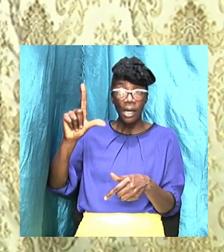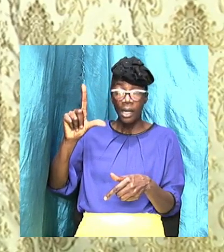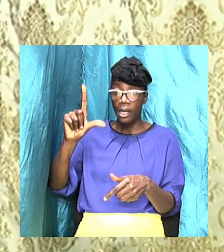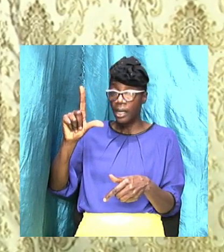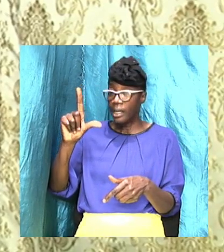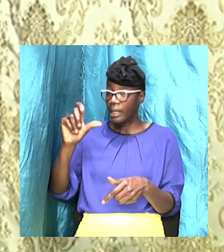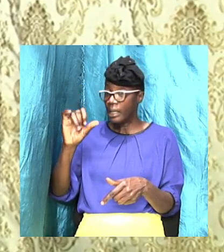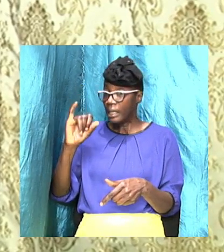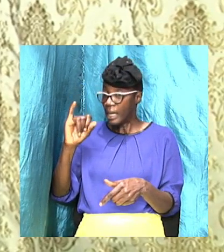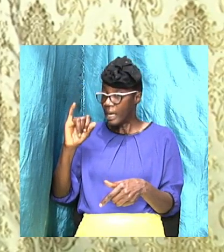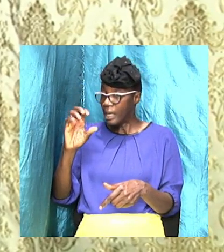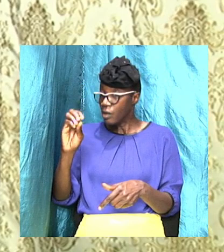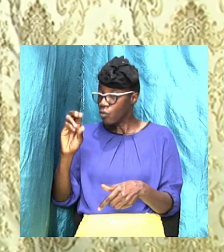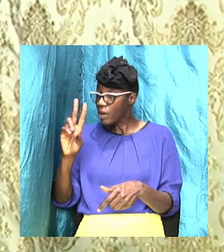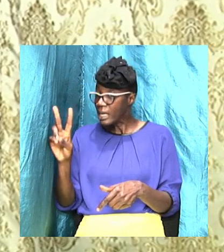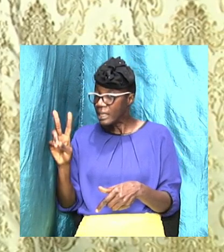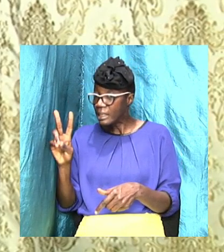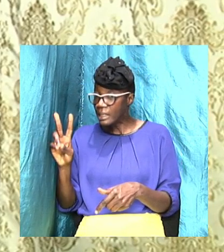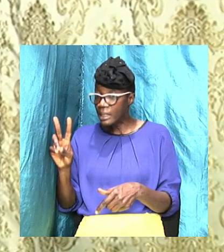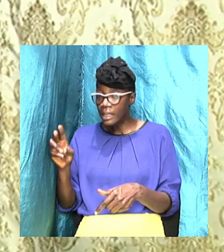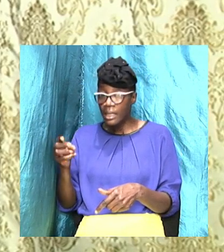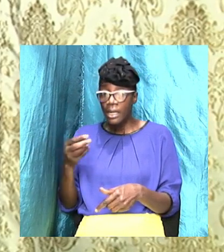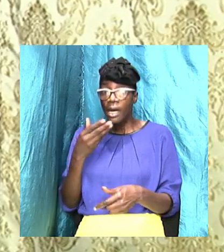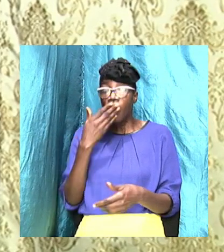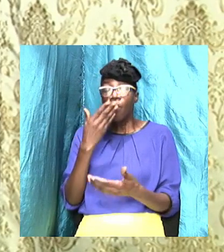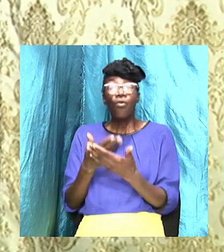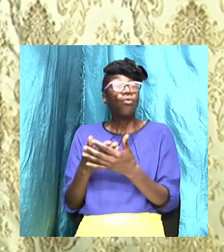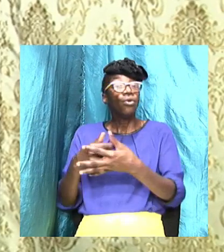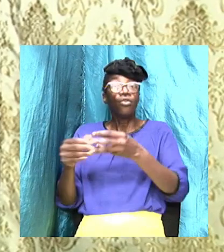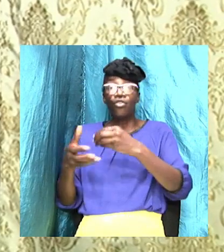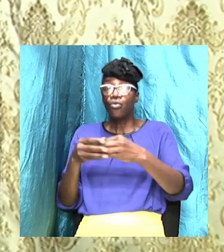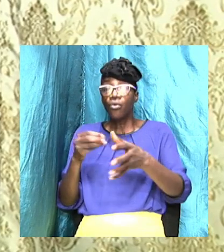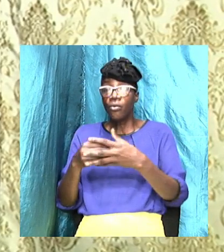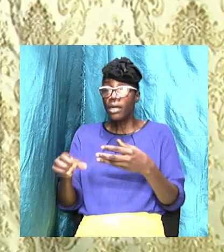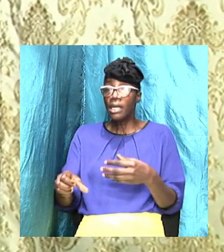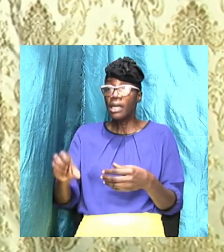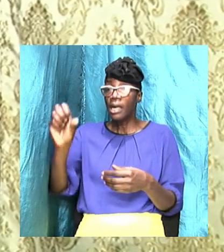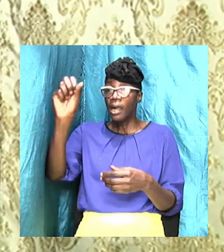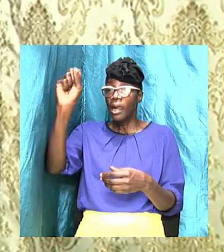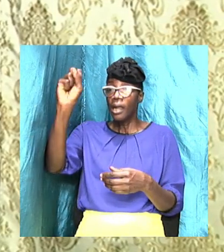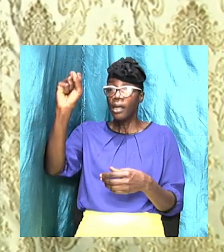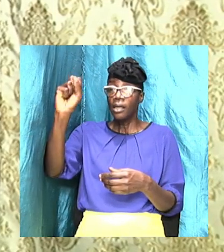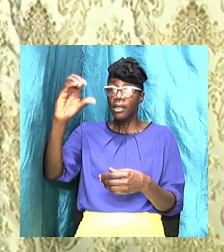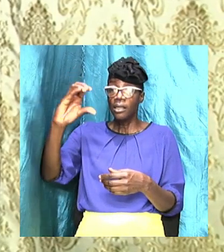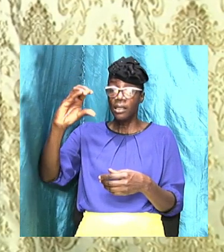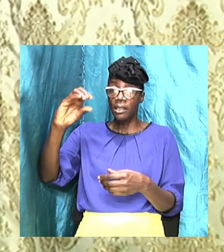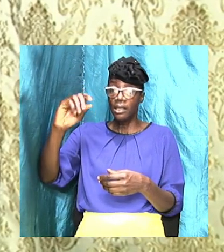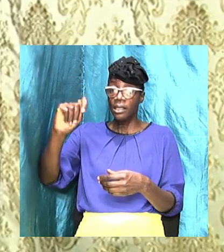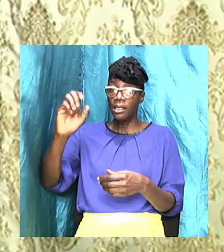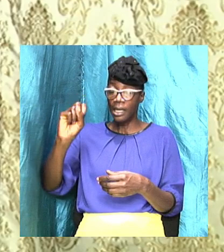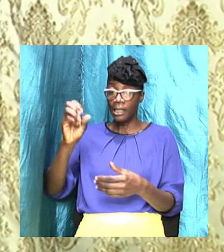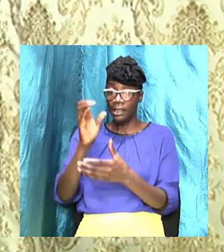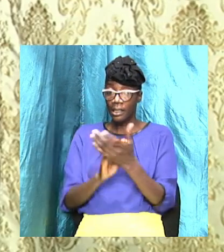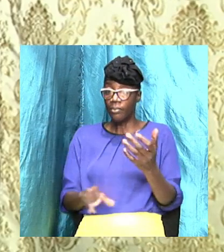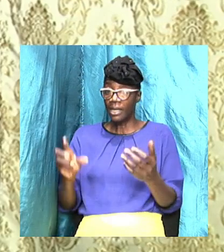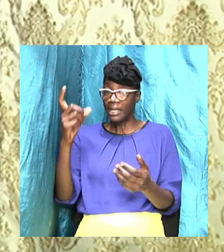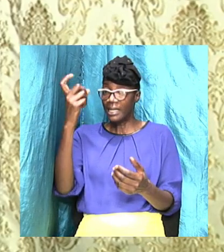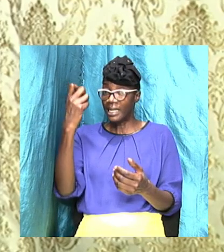the better story. Amen. And it is found in Acts 10, verses 44 to